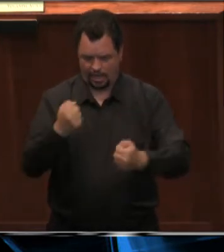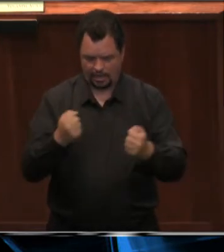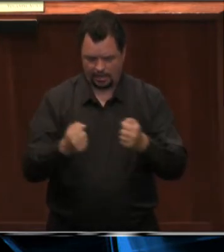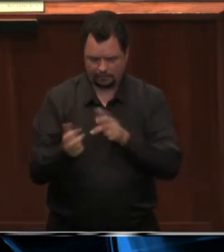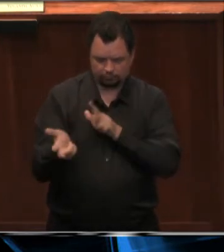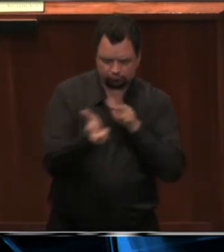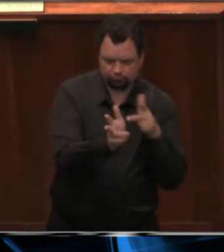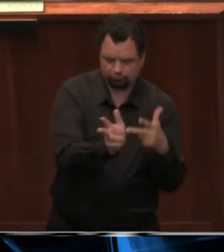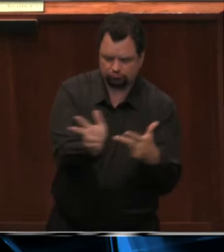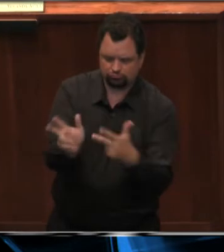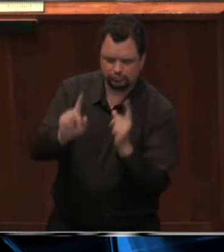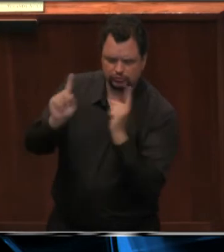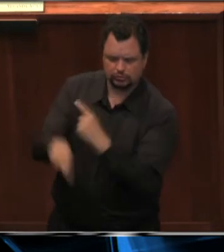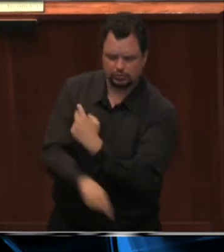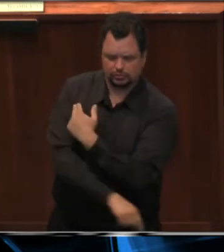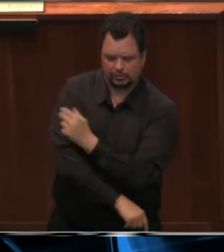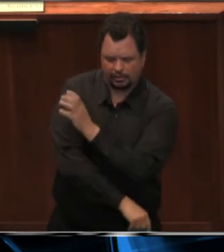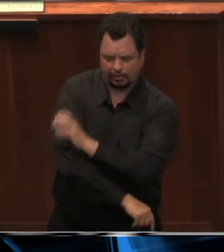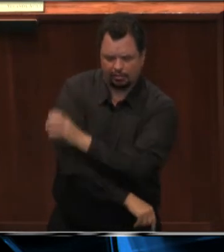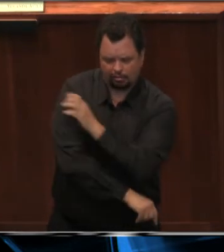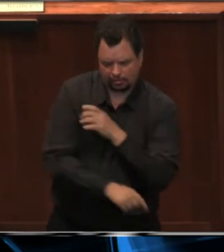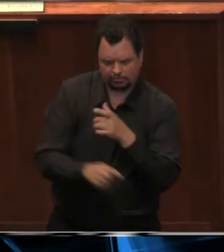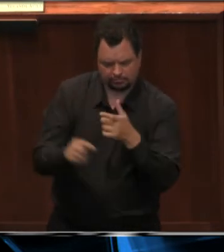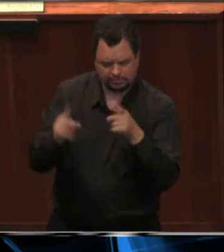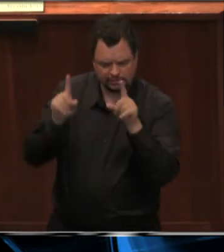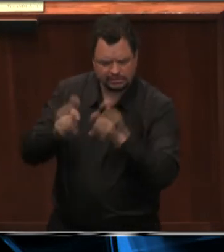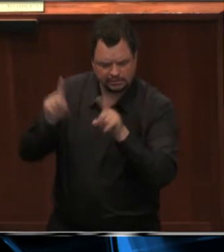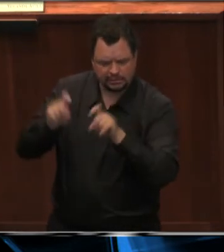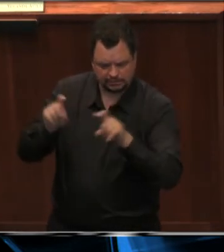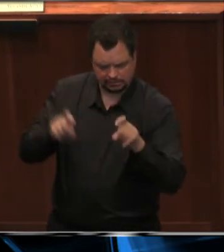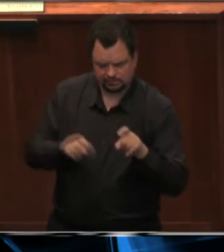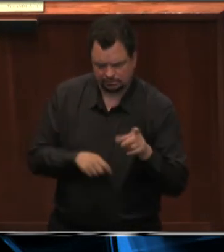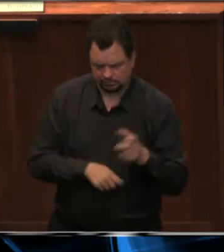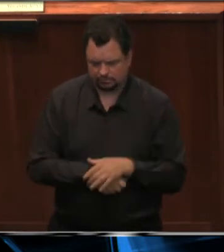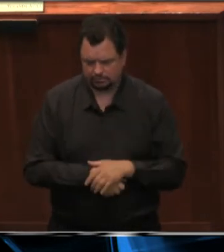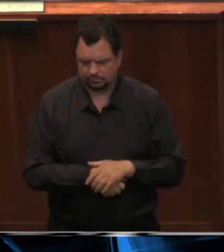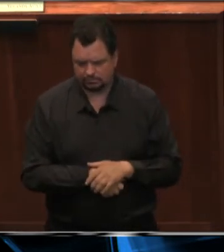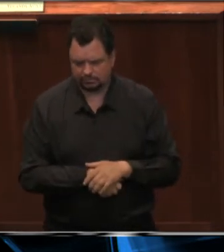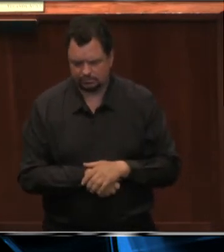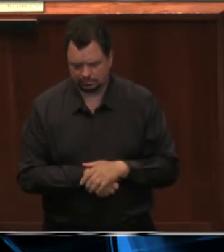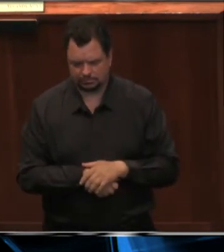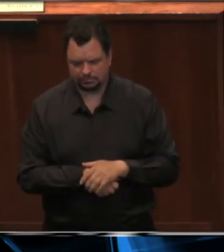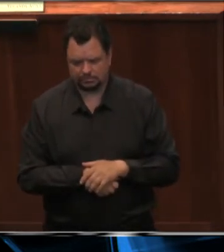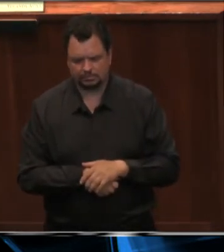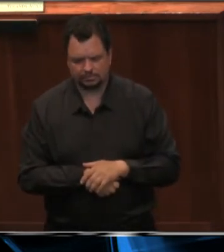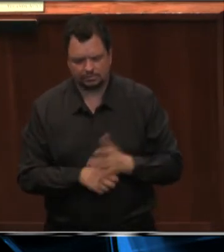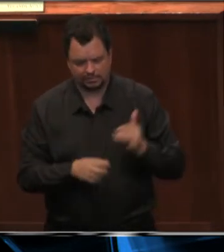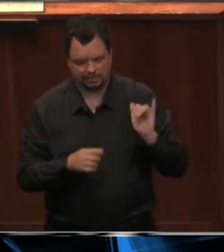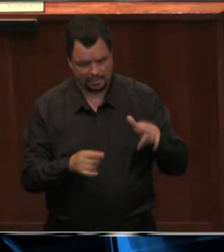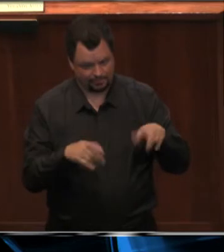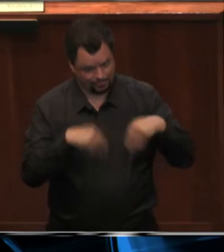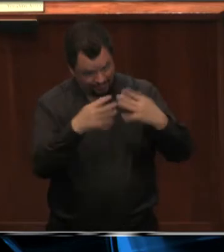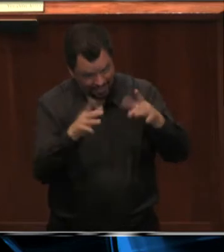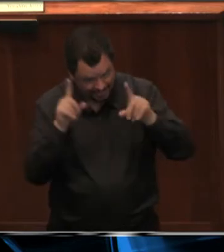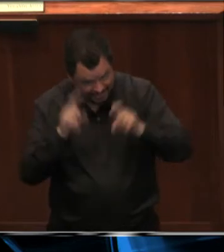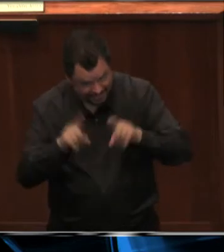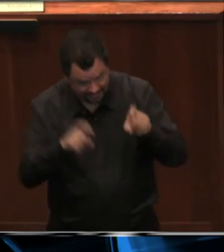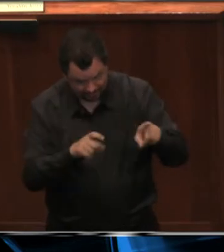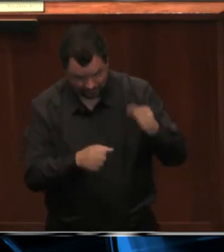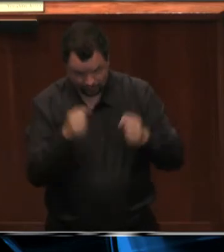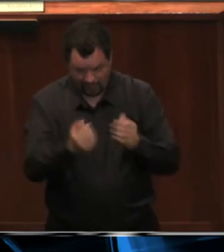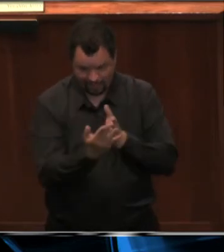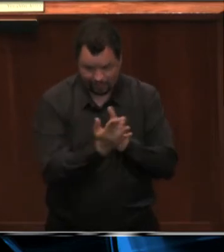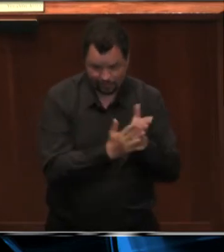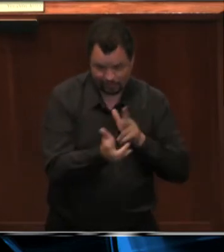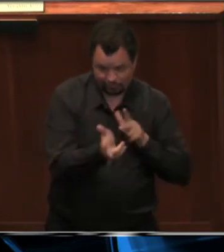Health, Peak Vista, as well as we've established a partnership with the YMCA, and I believe